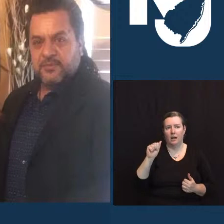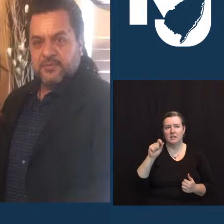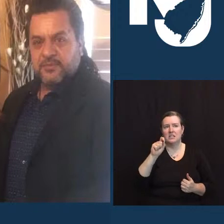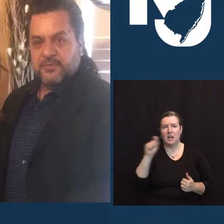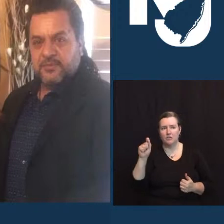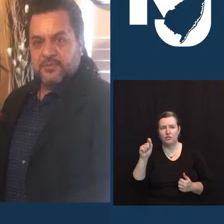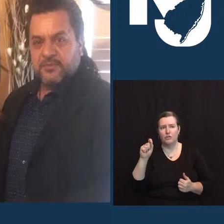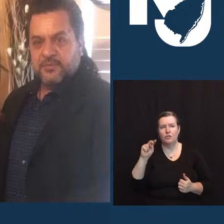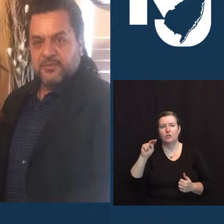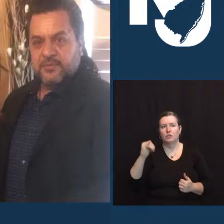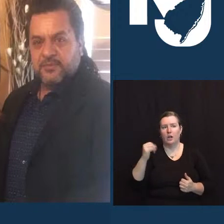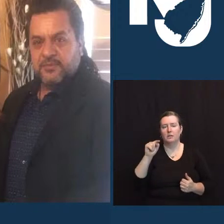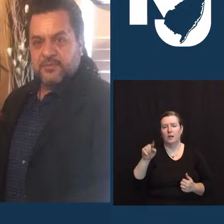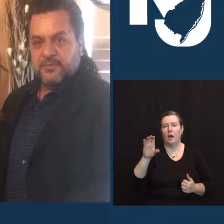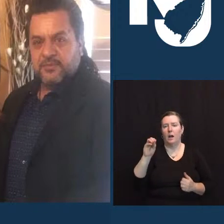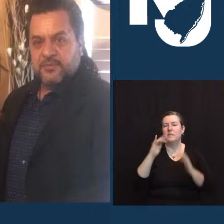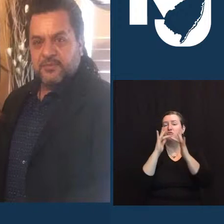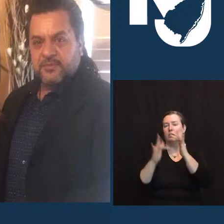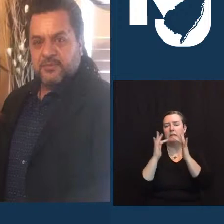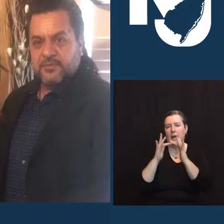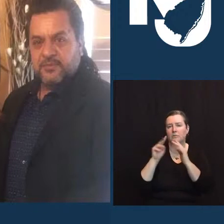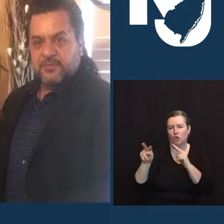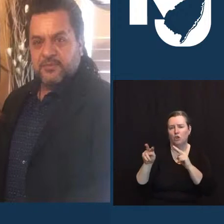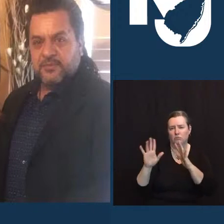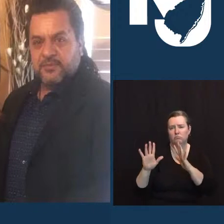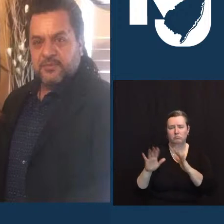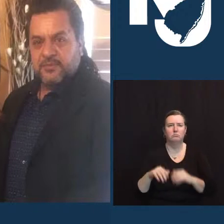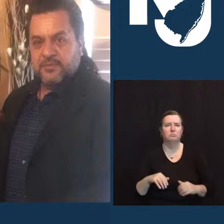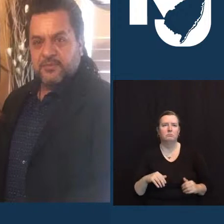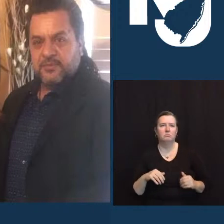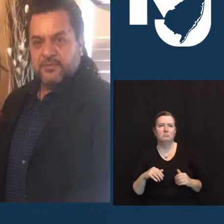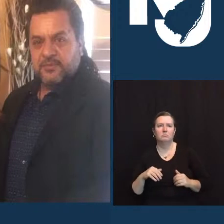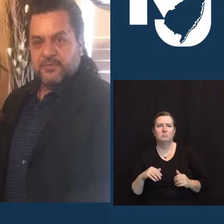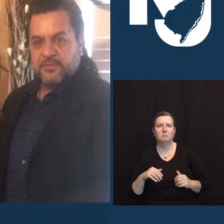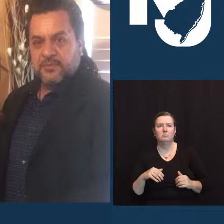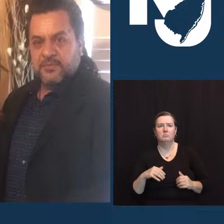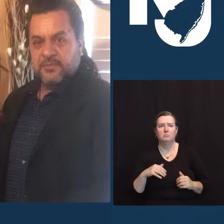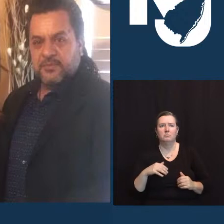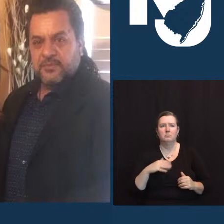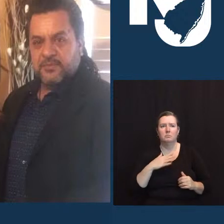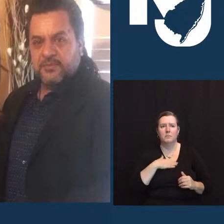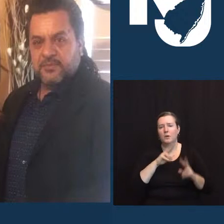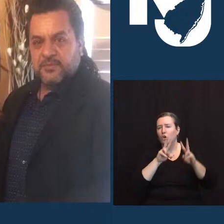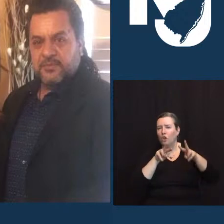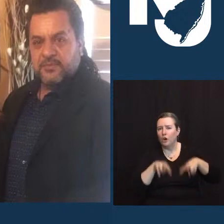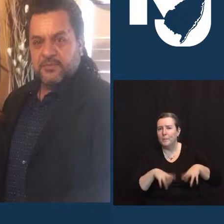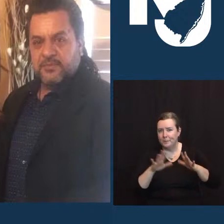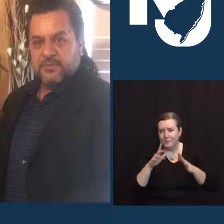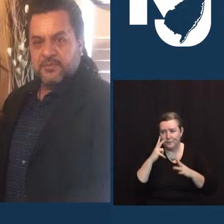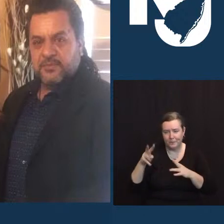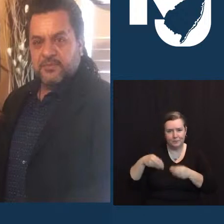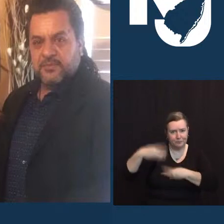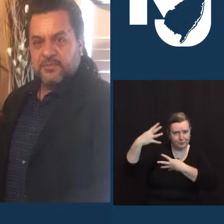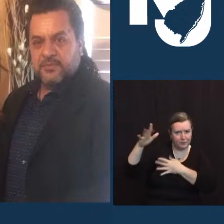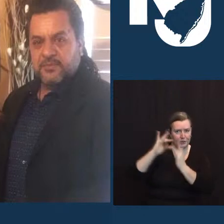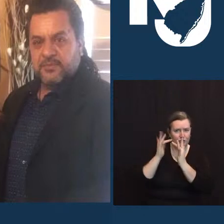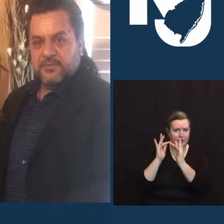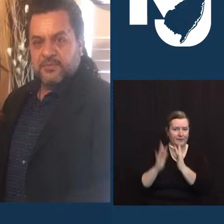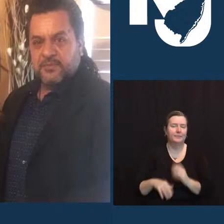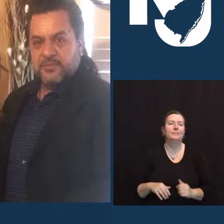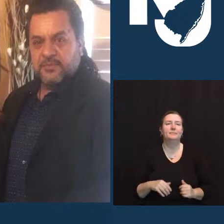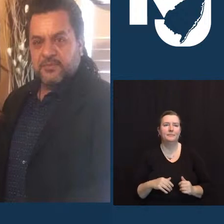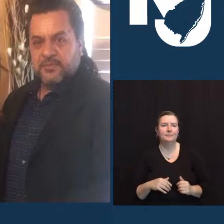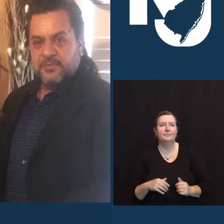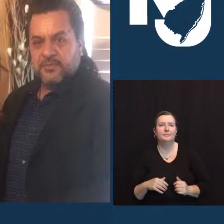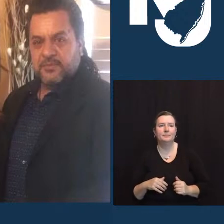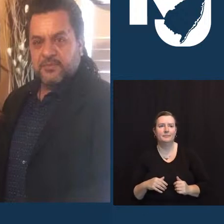fiestamexicana-nj.com, and please check them out. Judy, I could see you on one of our road trips swinging by and grabbing some great Mexican